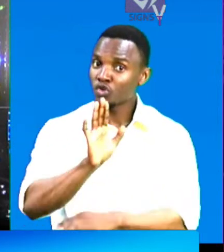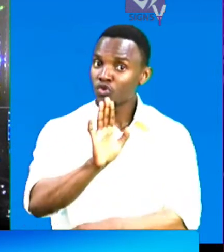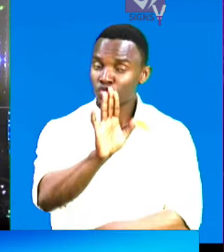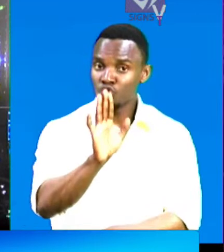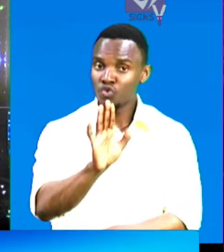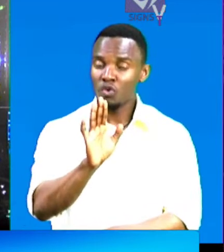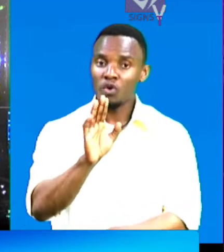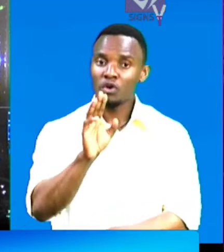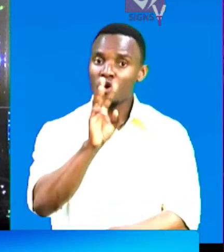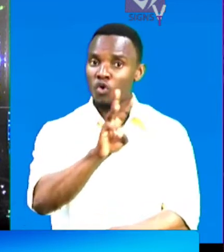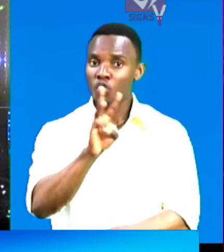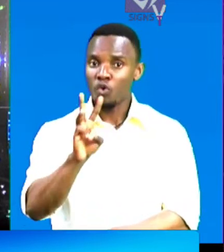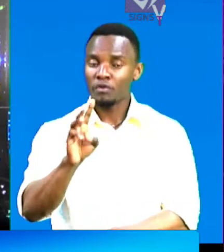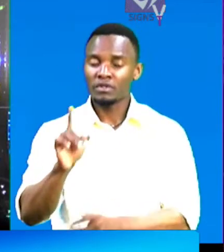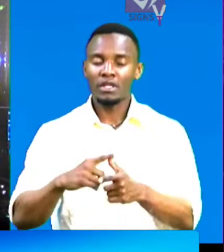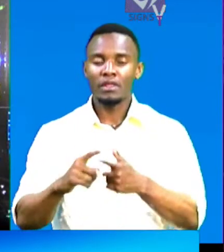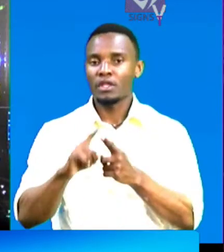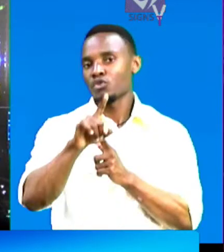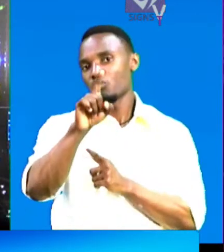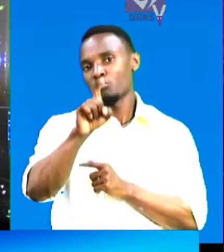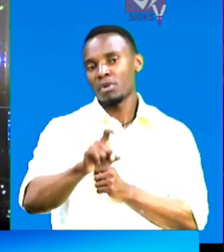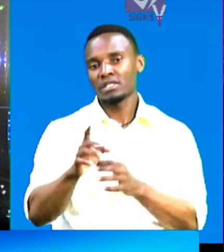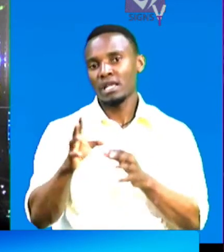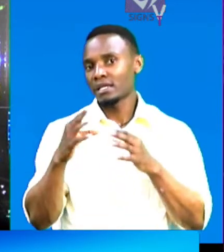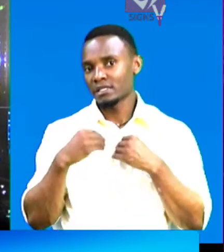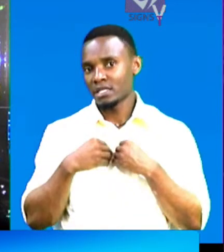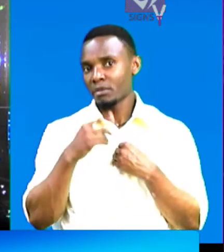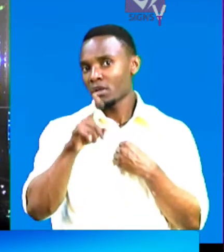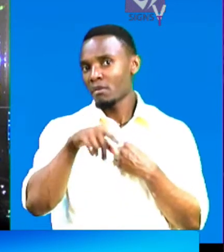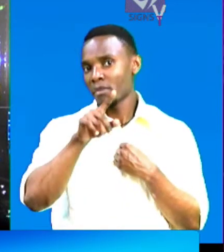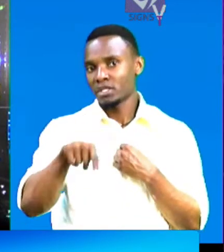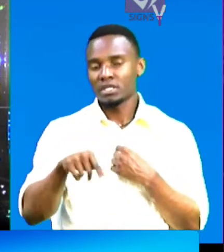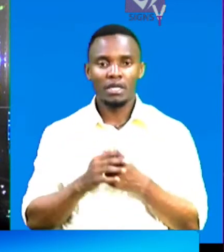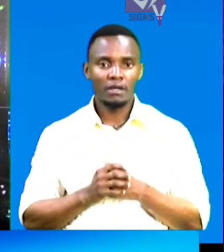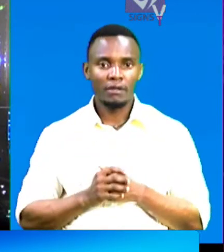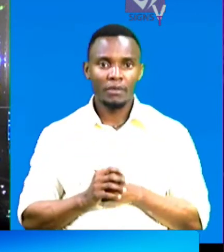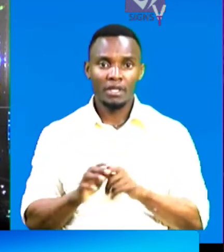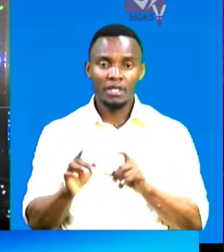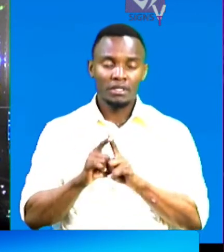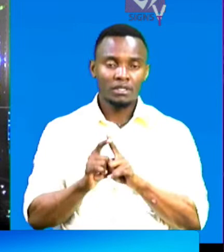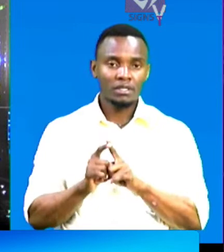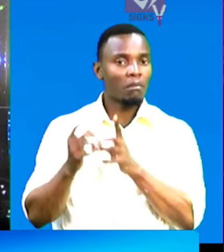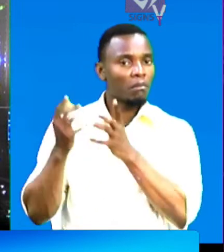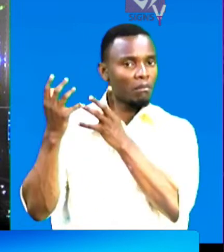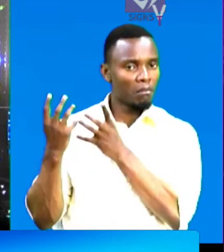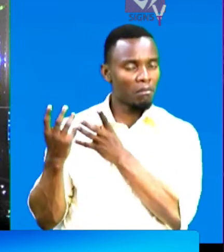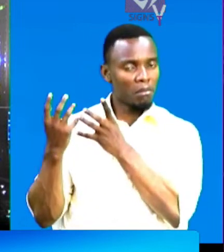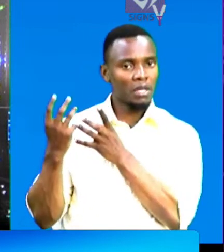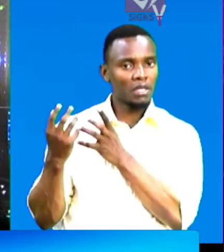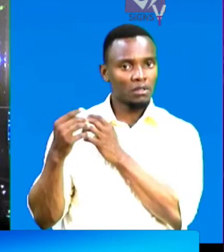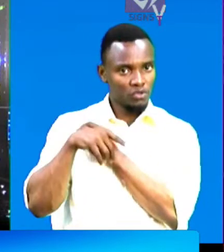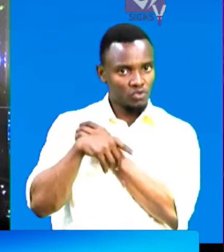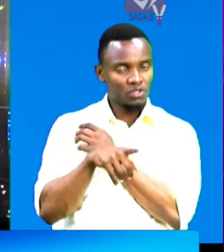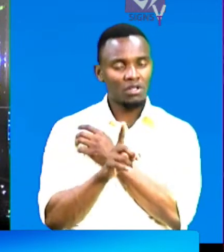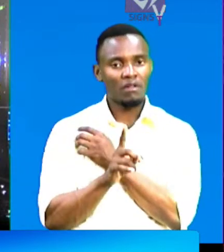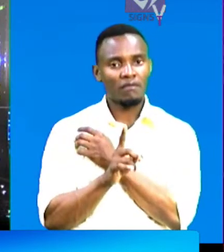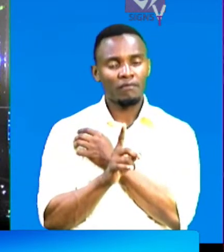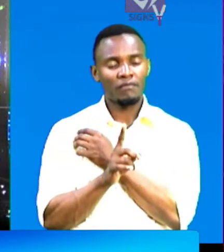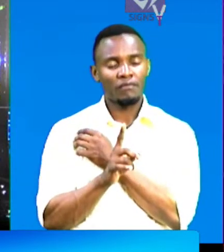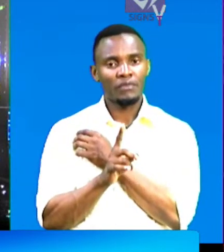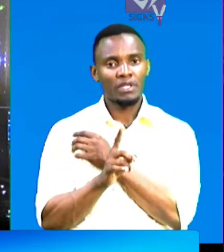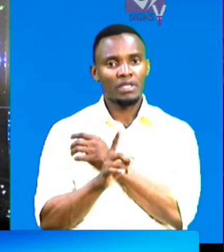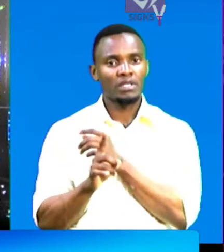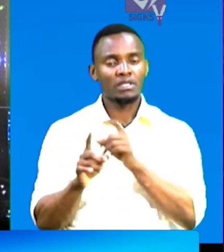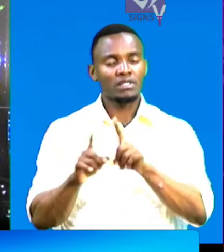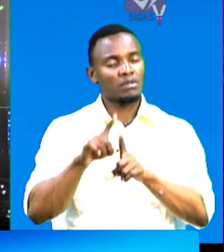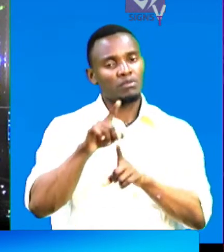website, you will have to accept the mistake and carry that burden. And of course, you will